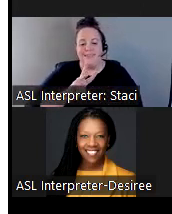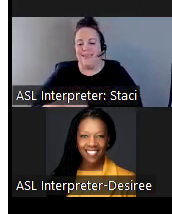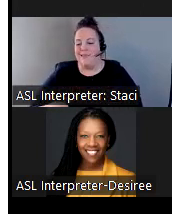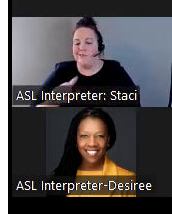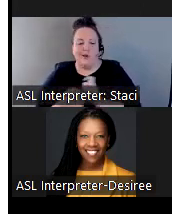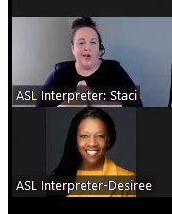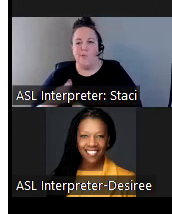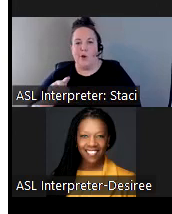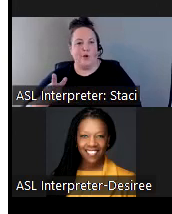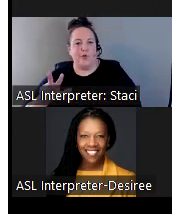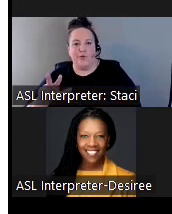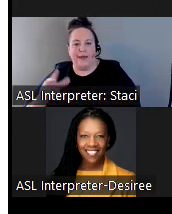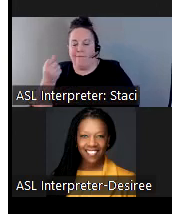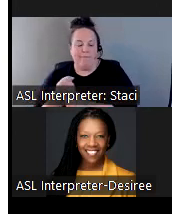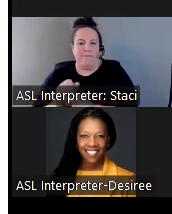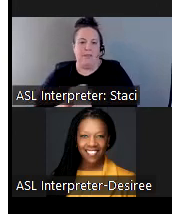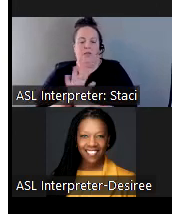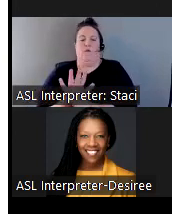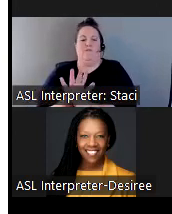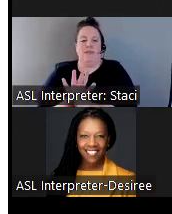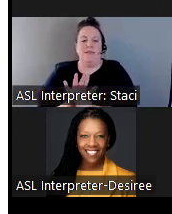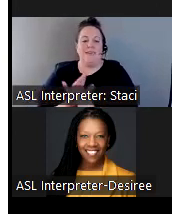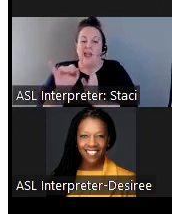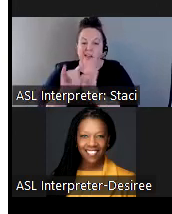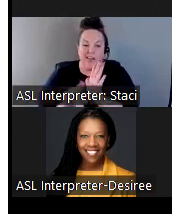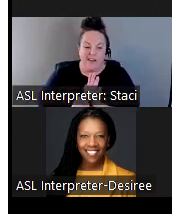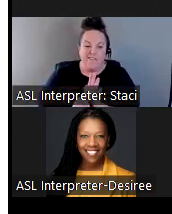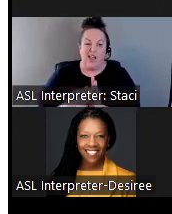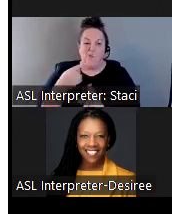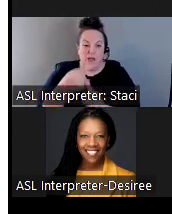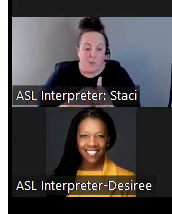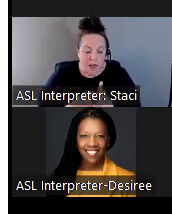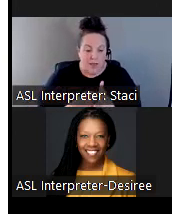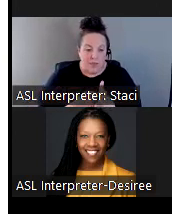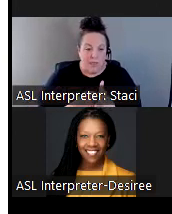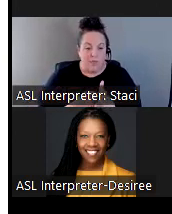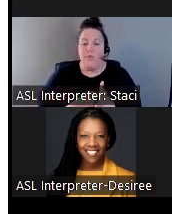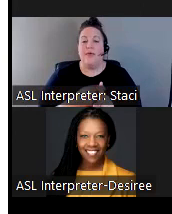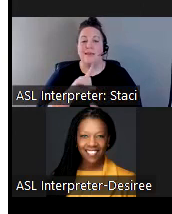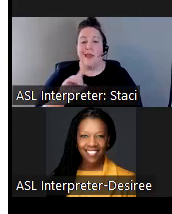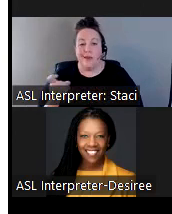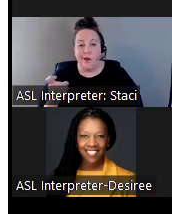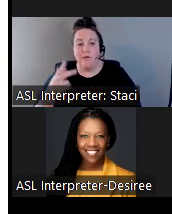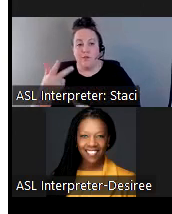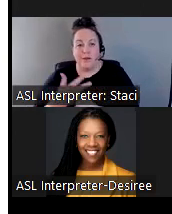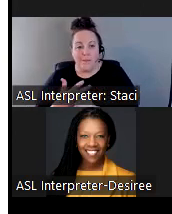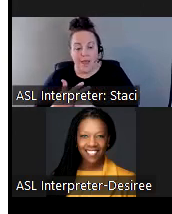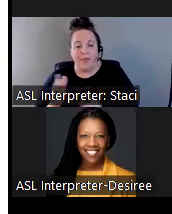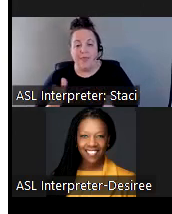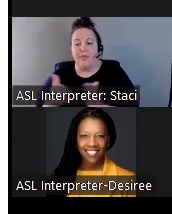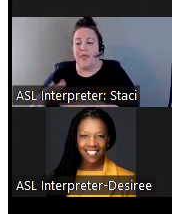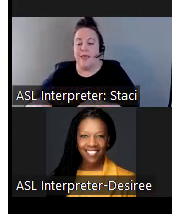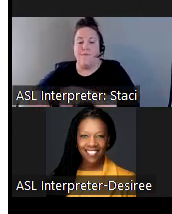123. Then COVID hit. Identification at 1 month, diagnosis by 3 months, intervention